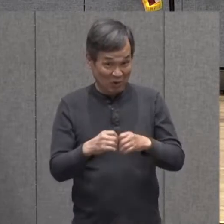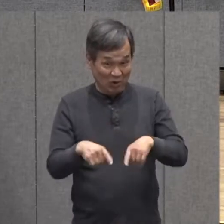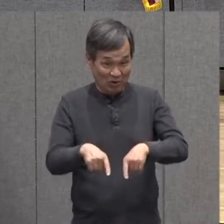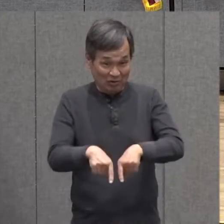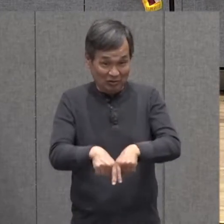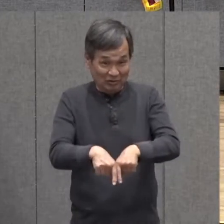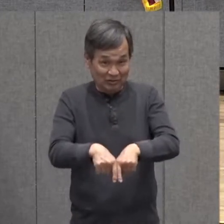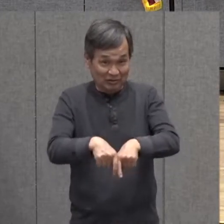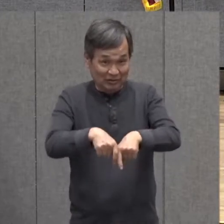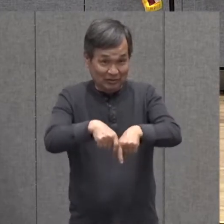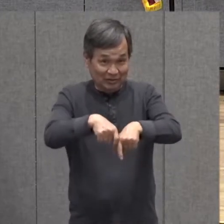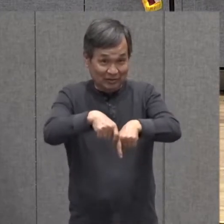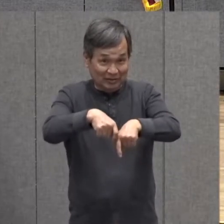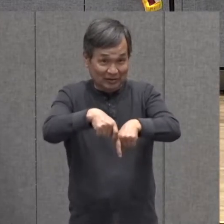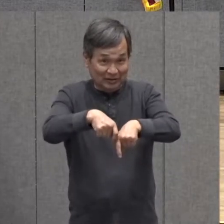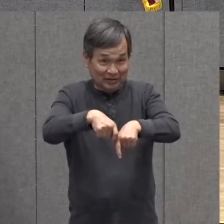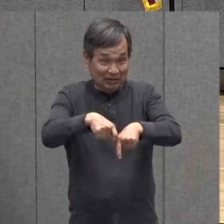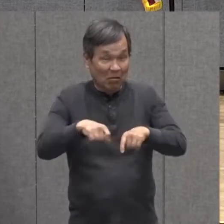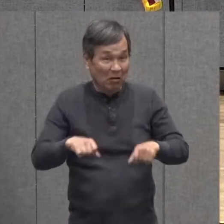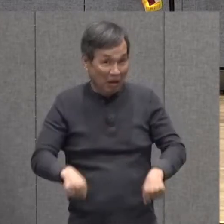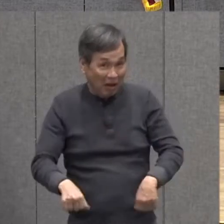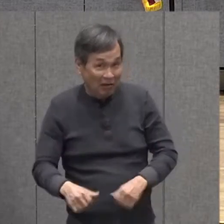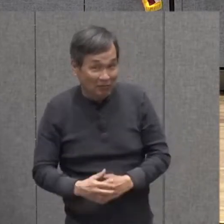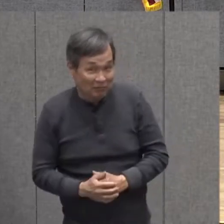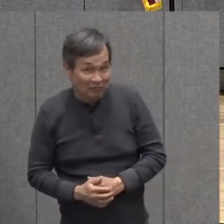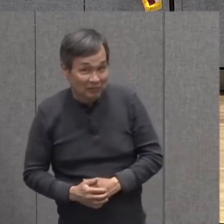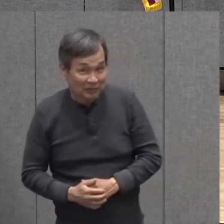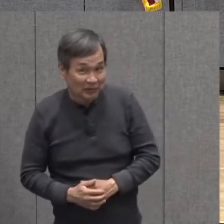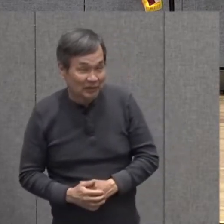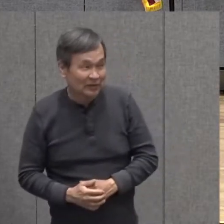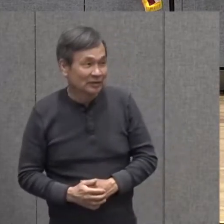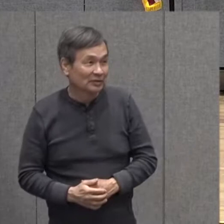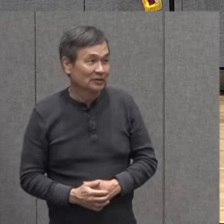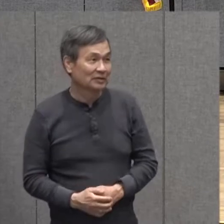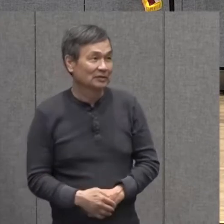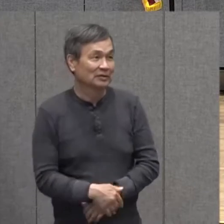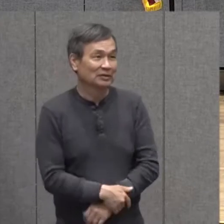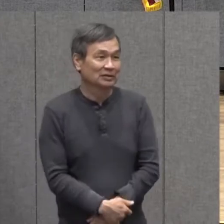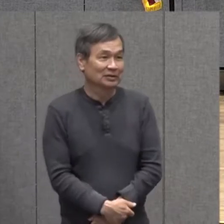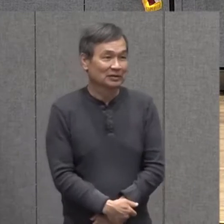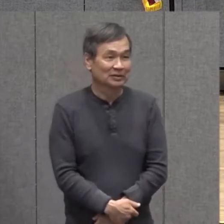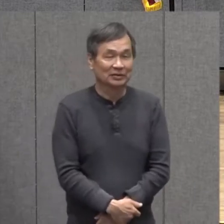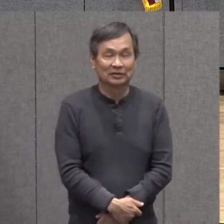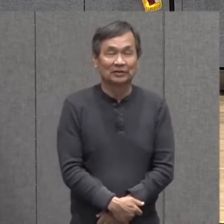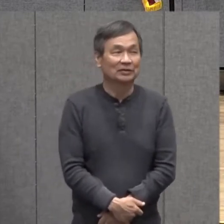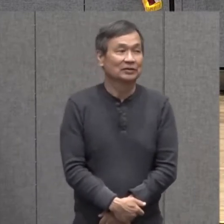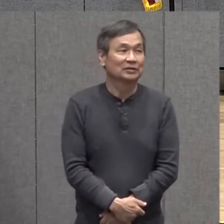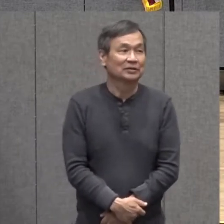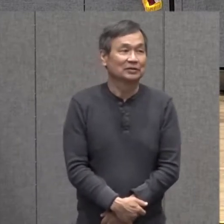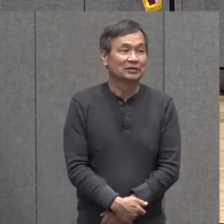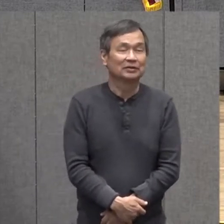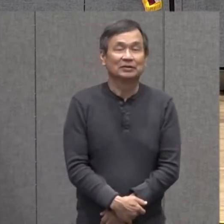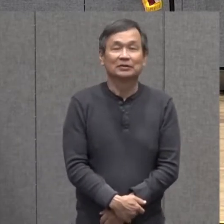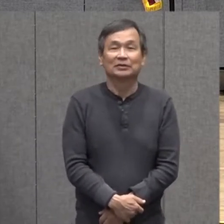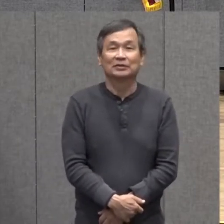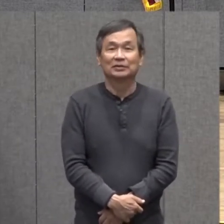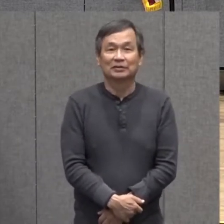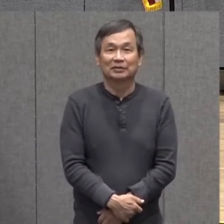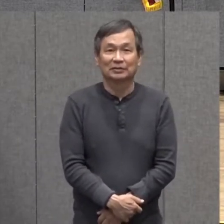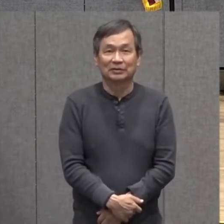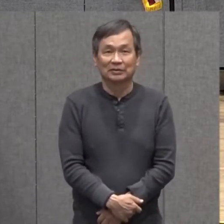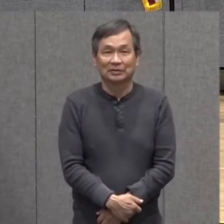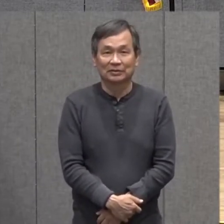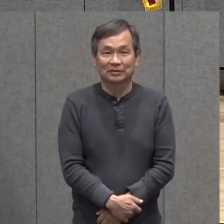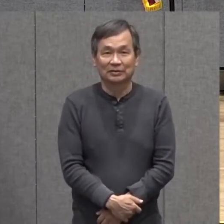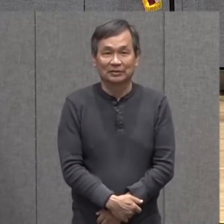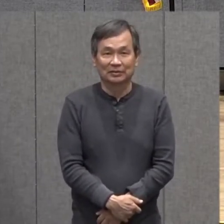your foot either right here by your calf and slowly bring it down quieres and bring your branches Darte un down. reto, levanta el pie un poquito